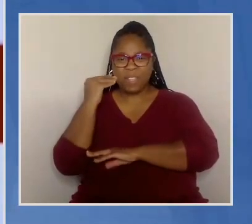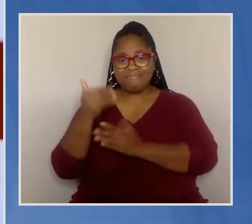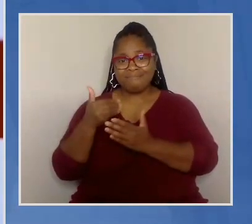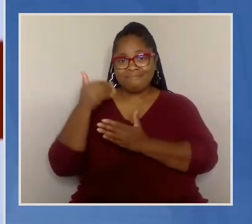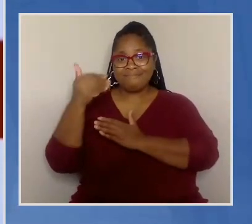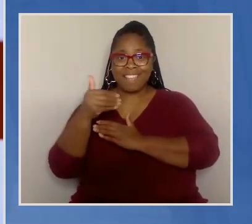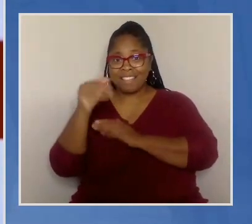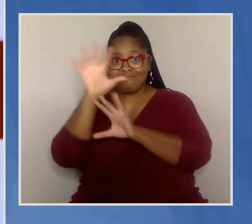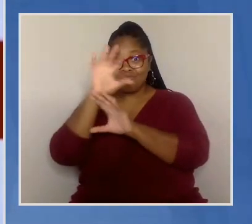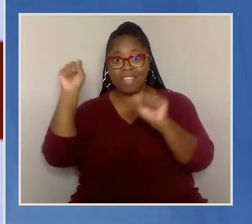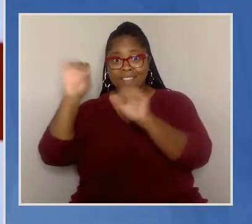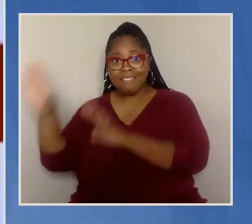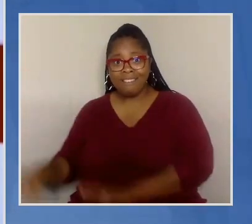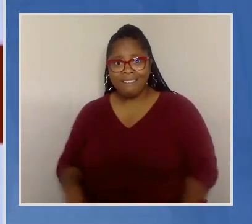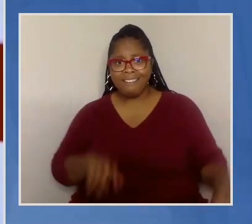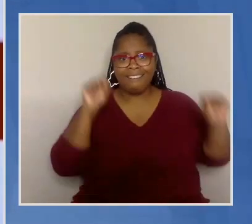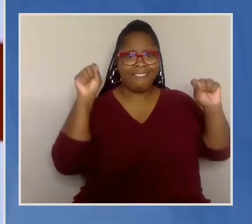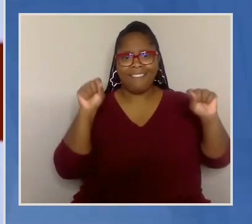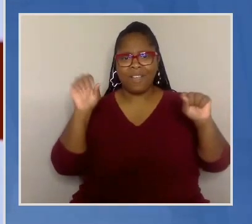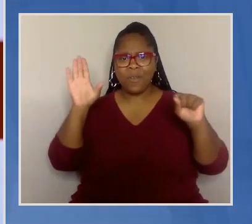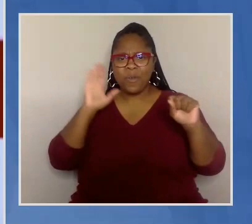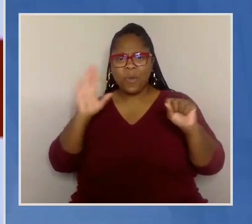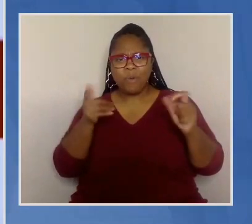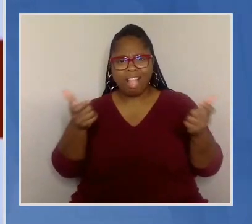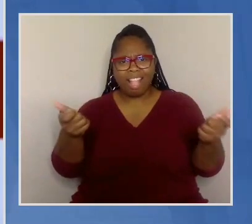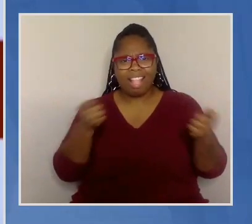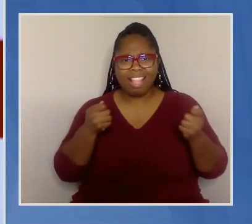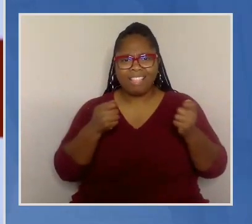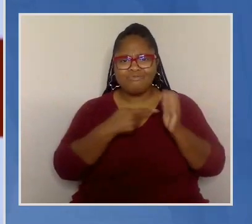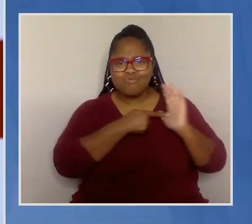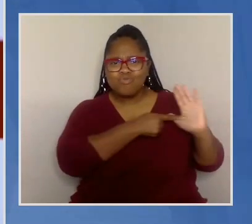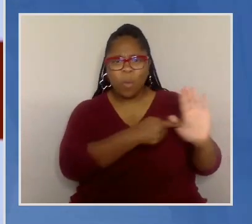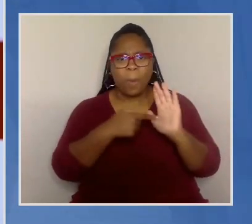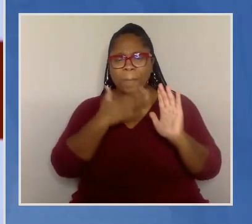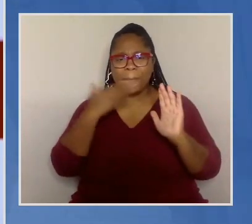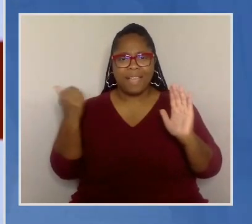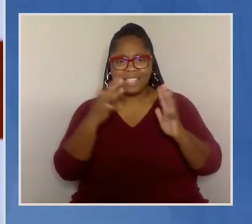our next commander-in-chief will bring out the best in